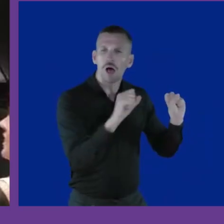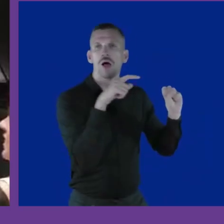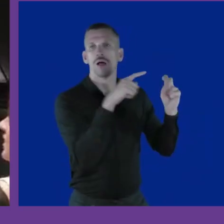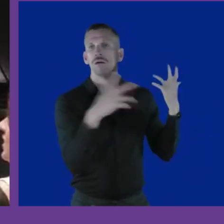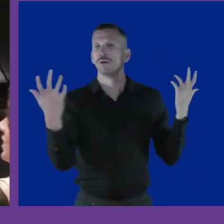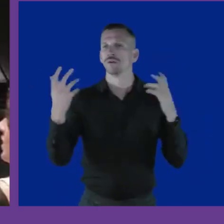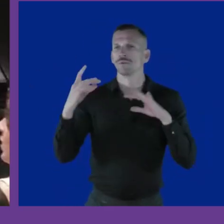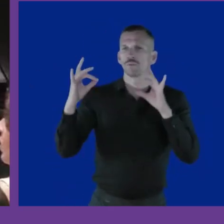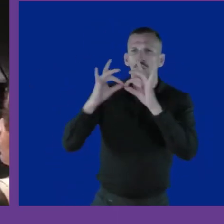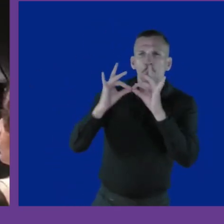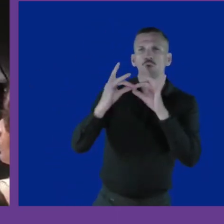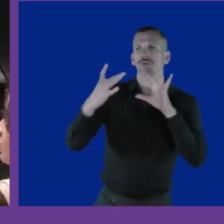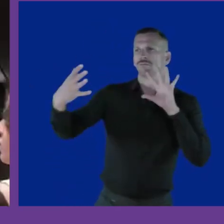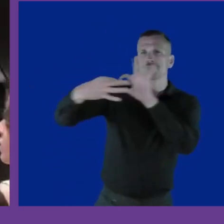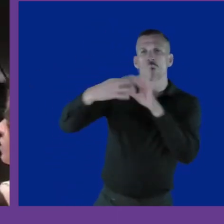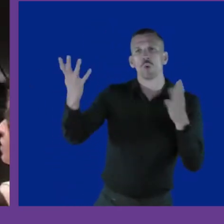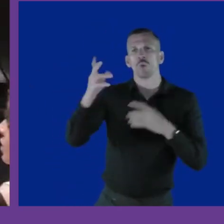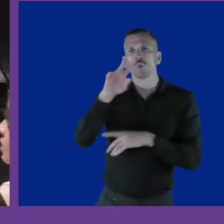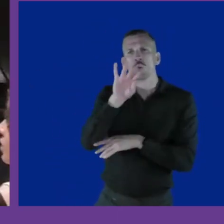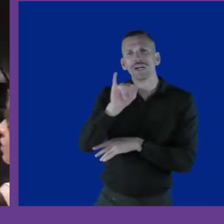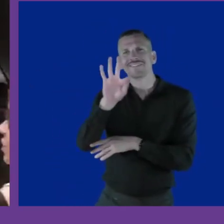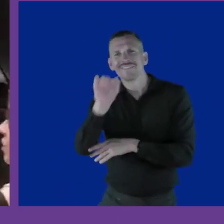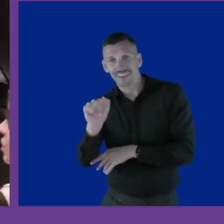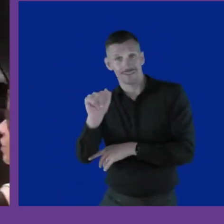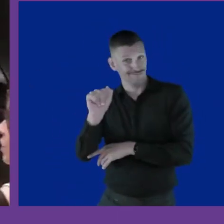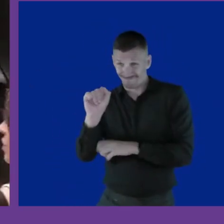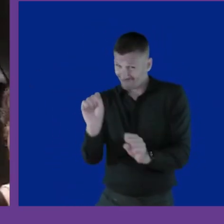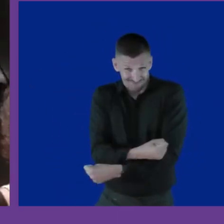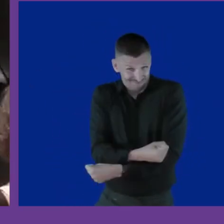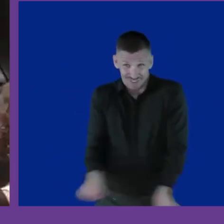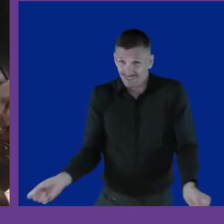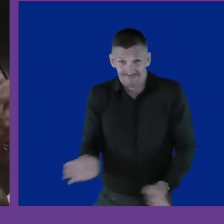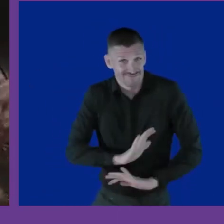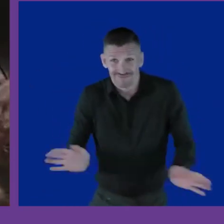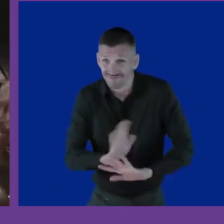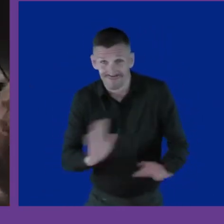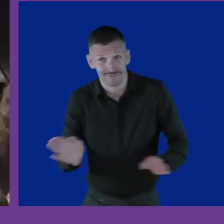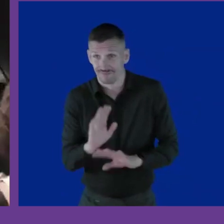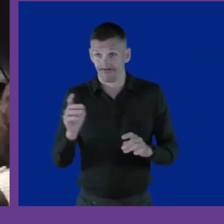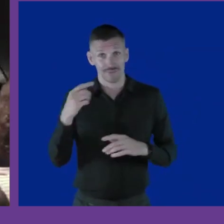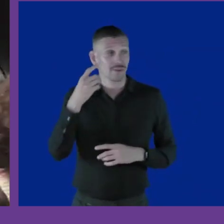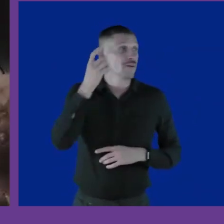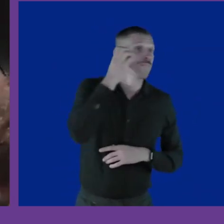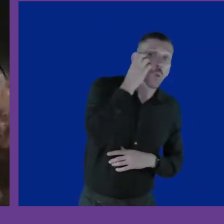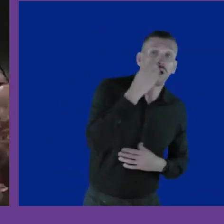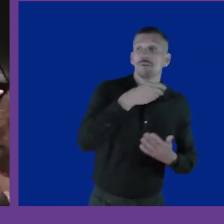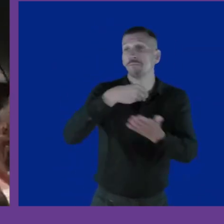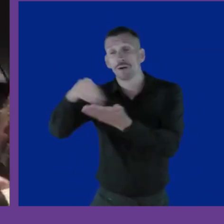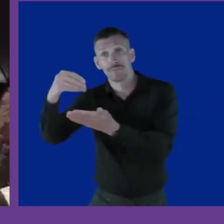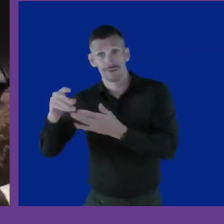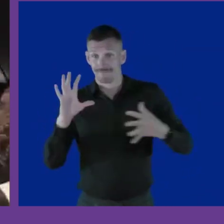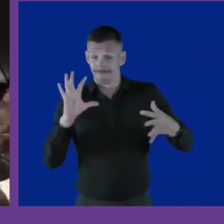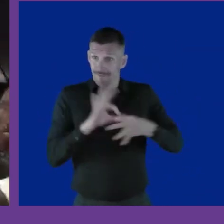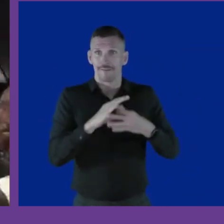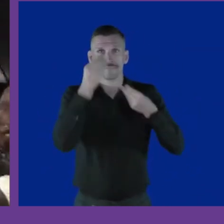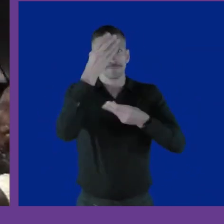possible today. Whether there could be a common European app, something like that, where it's transmitted over a network, but then that information is still